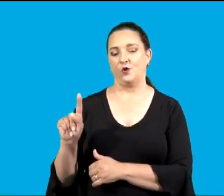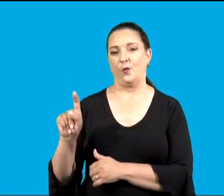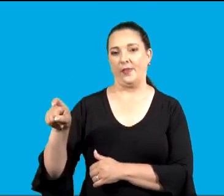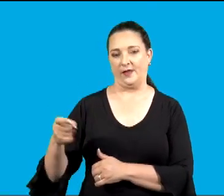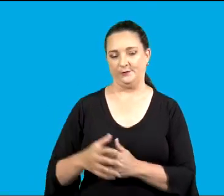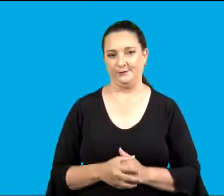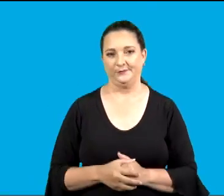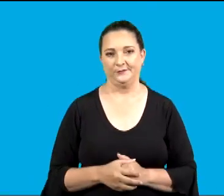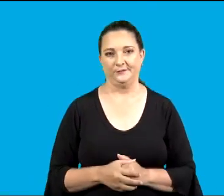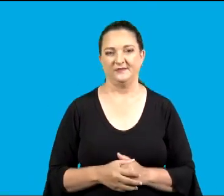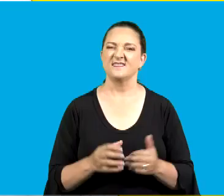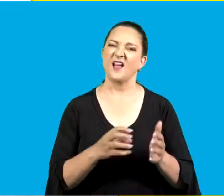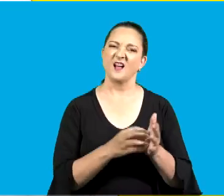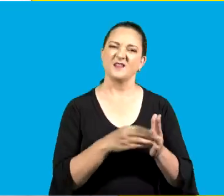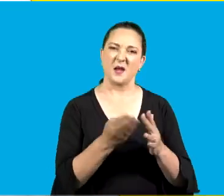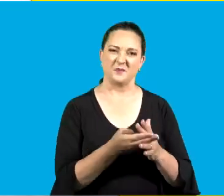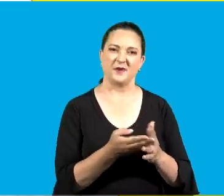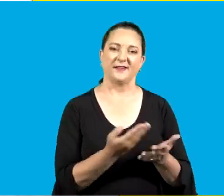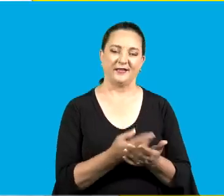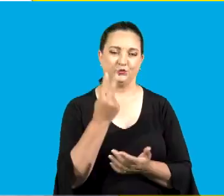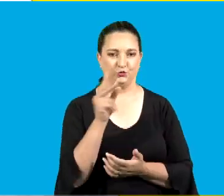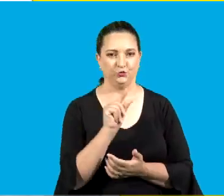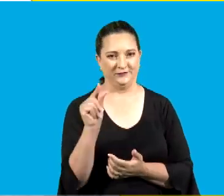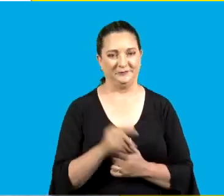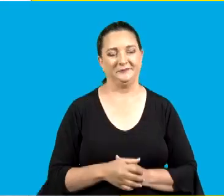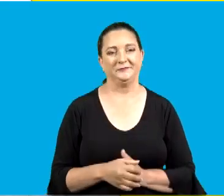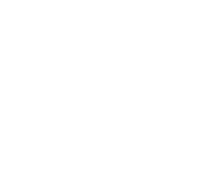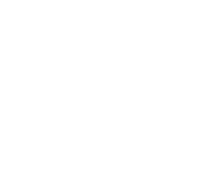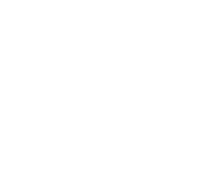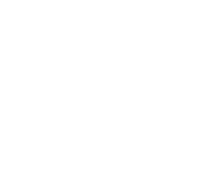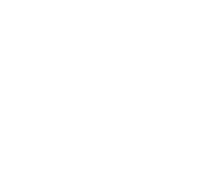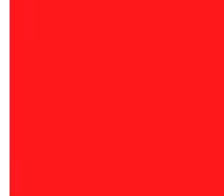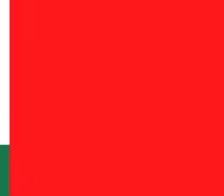471,000. Dear learners, let us go for an ad break and I'll see you shortly.